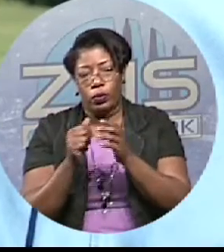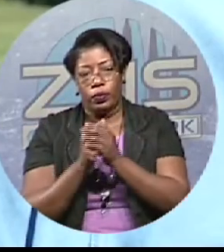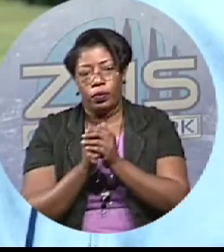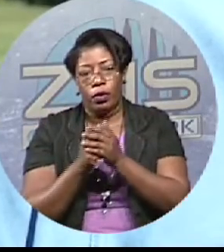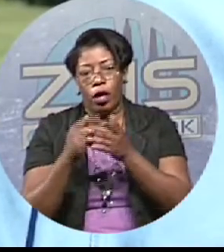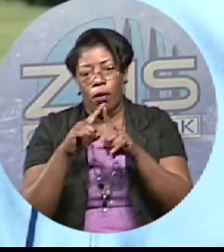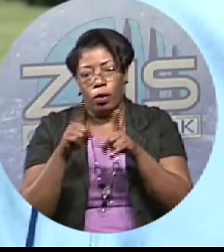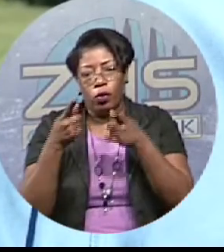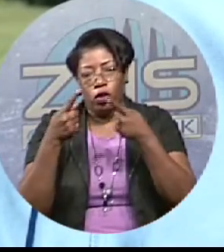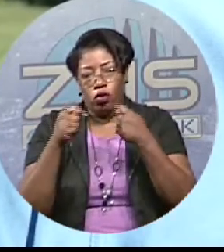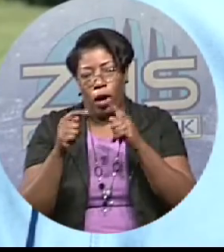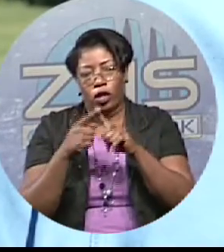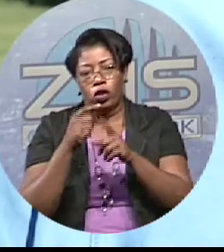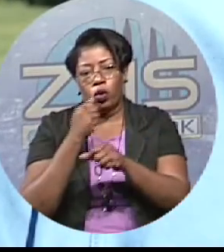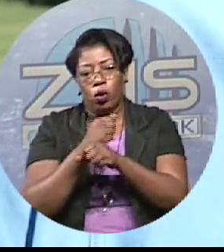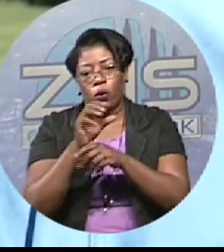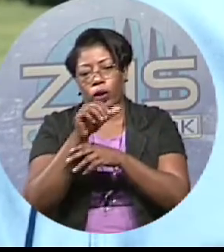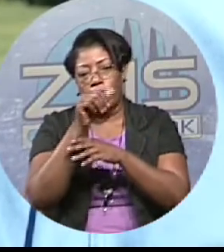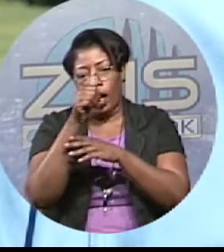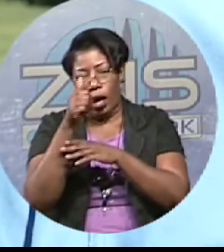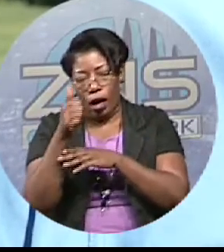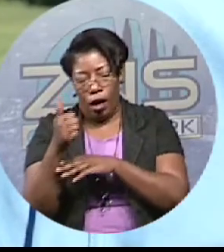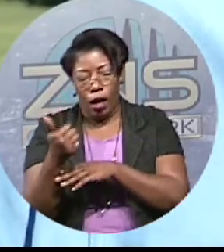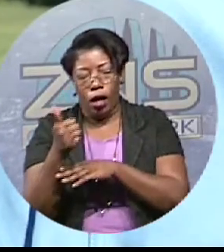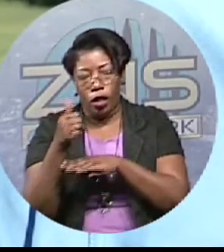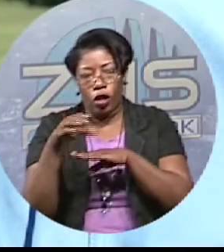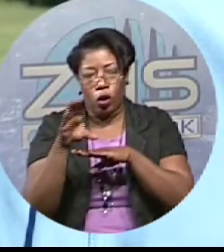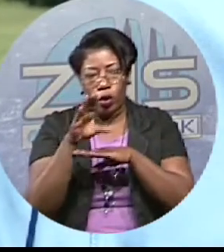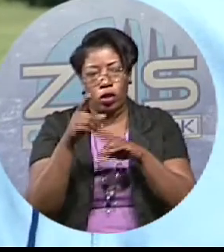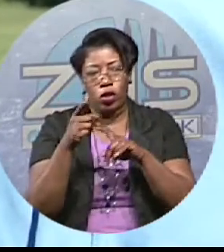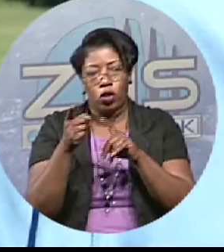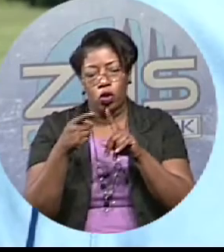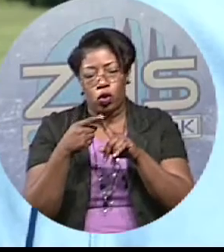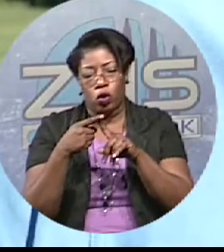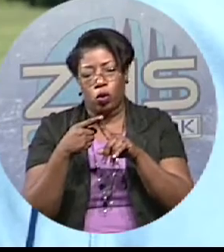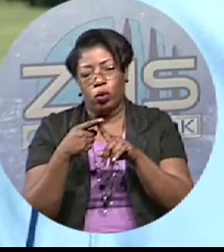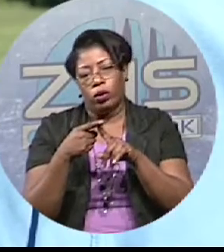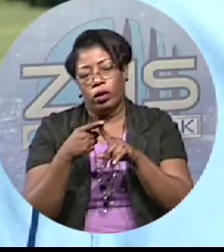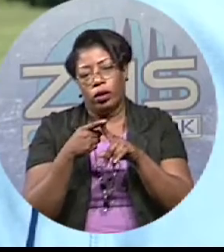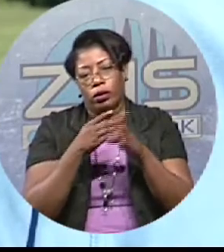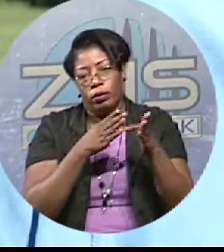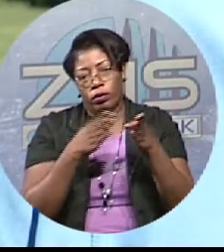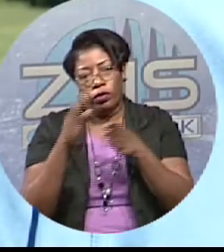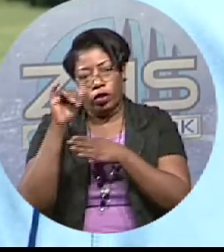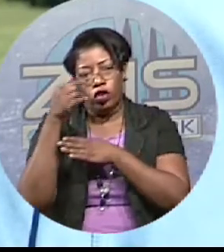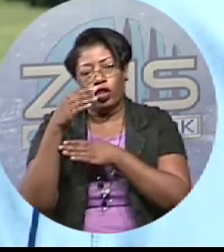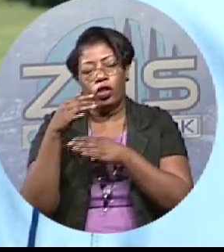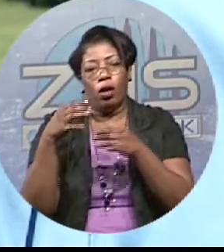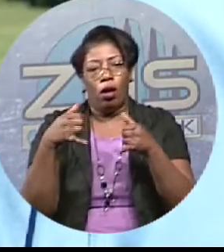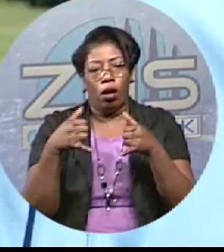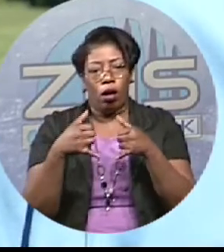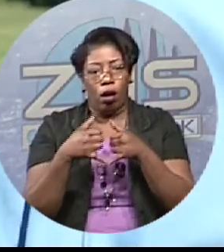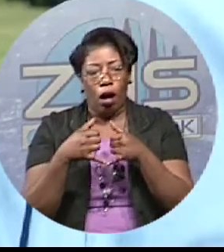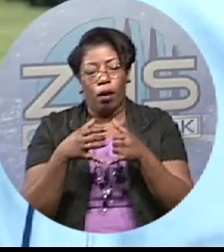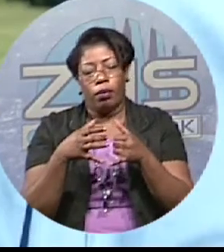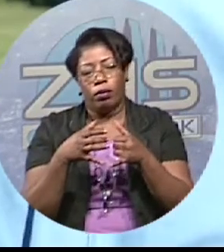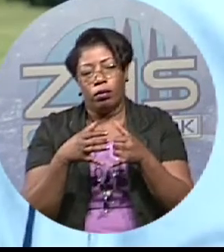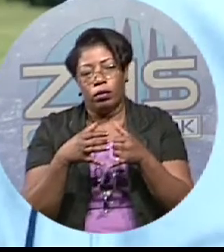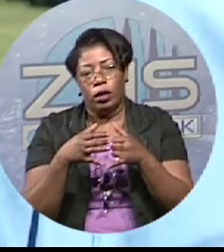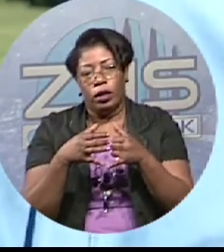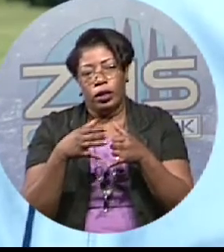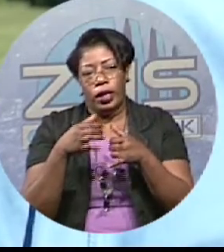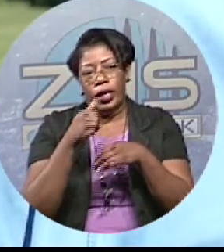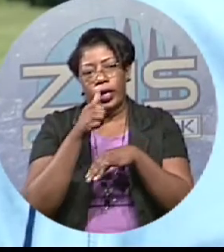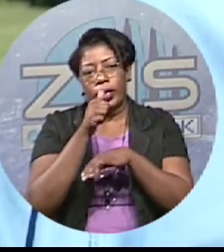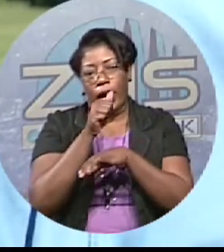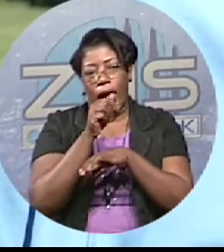we're trying to work with all the other courses to make some special arrangements for junior golf. Even in Abaco at Winding Bay, they want